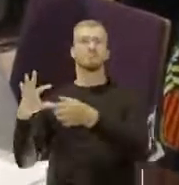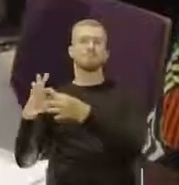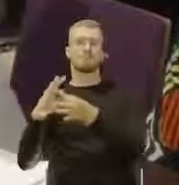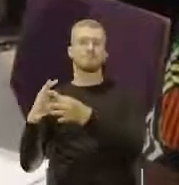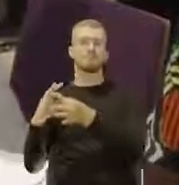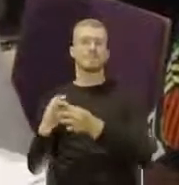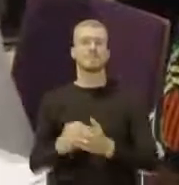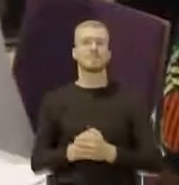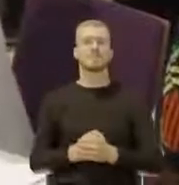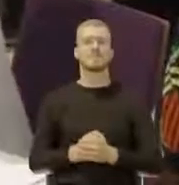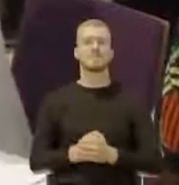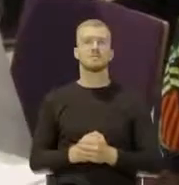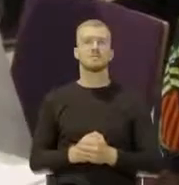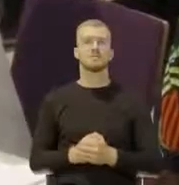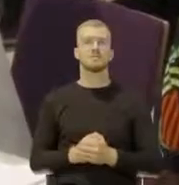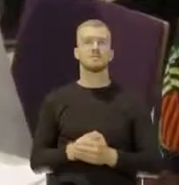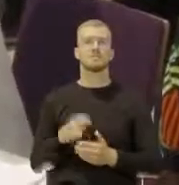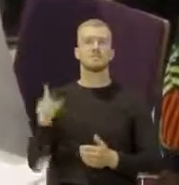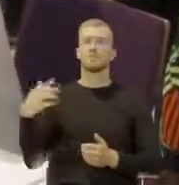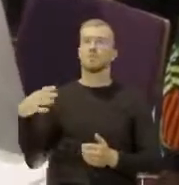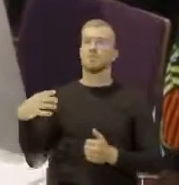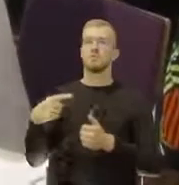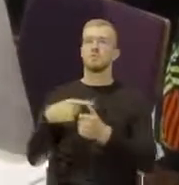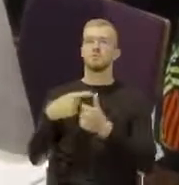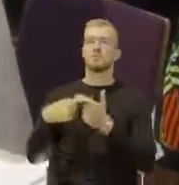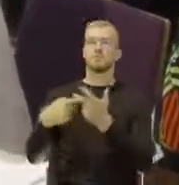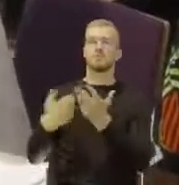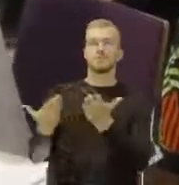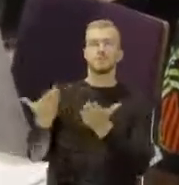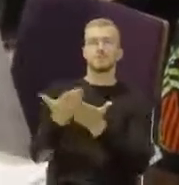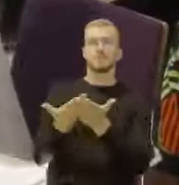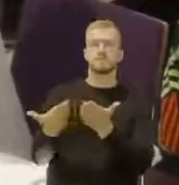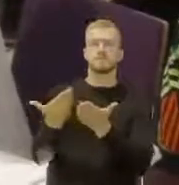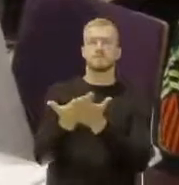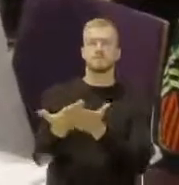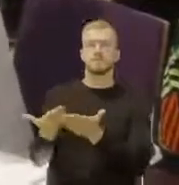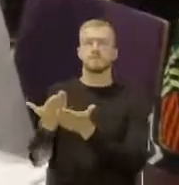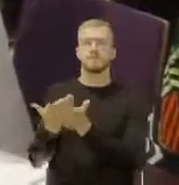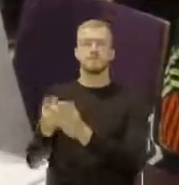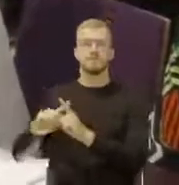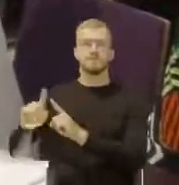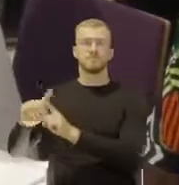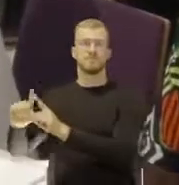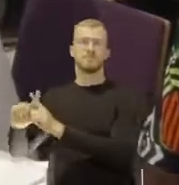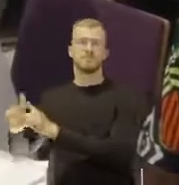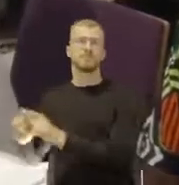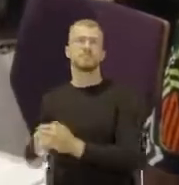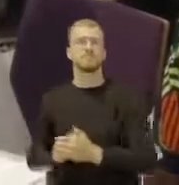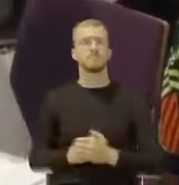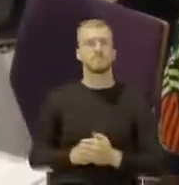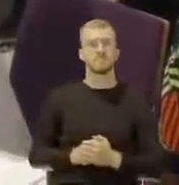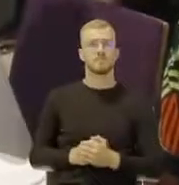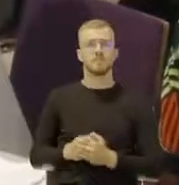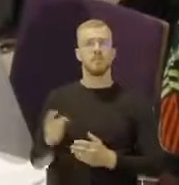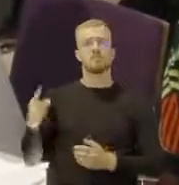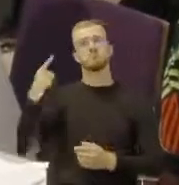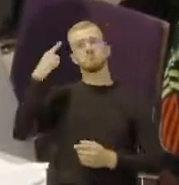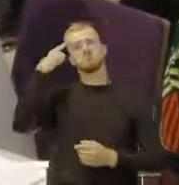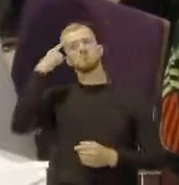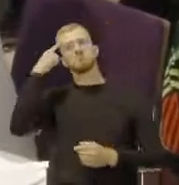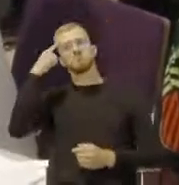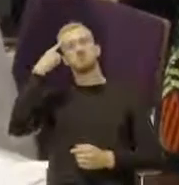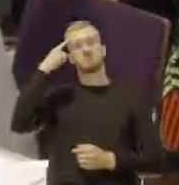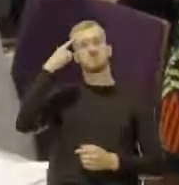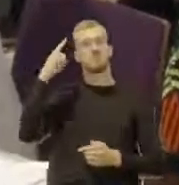work about. I think as Global Task Force We have discussed